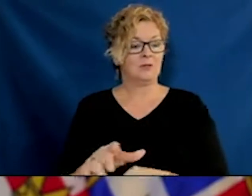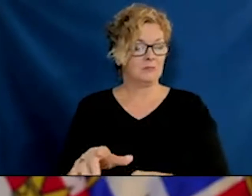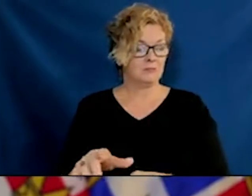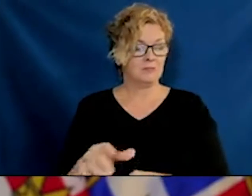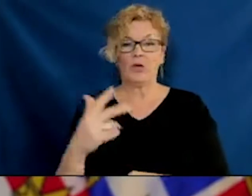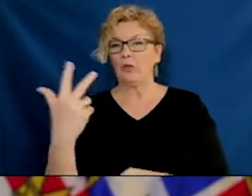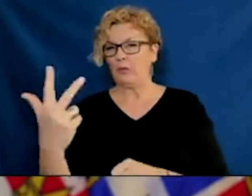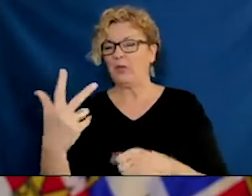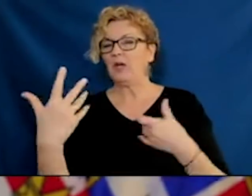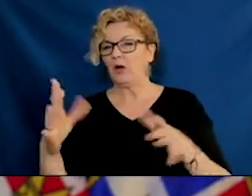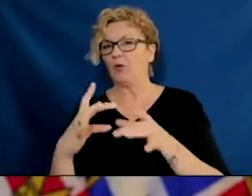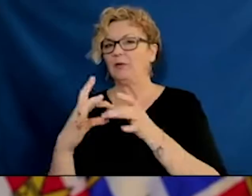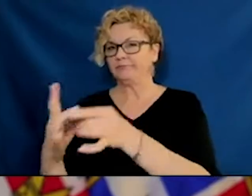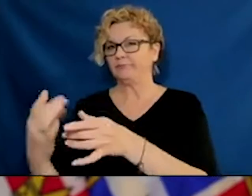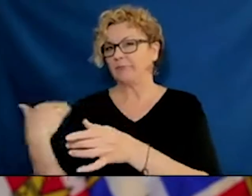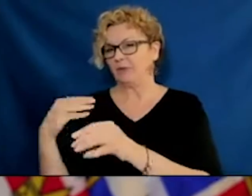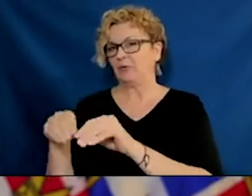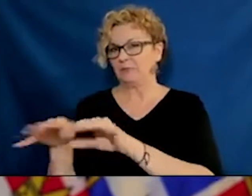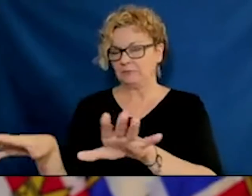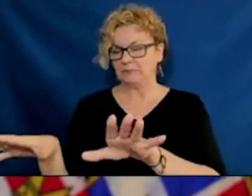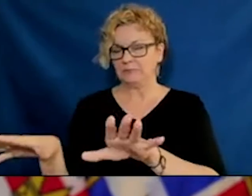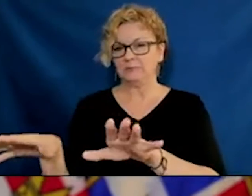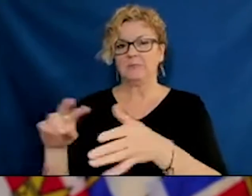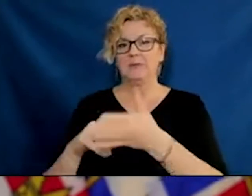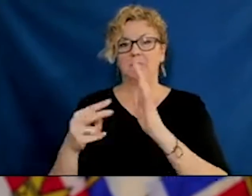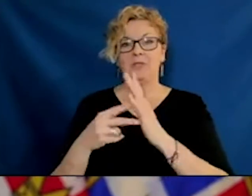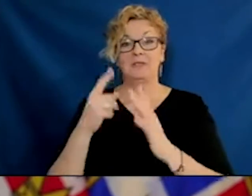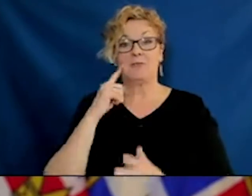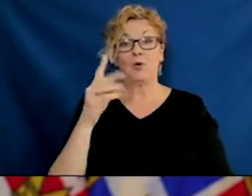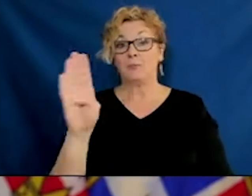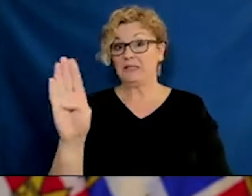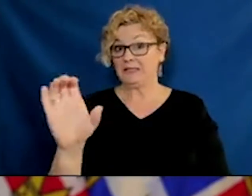total number of people diagnosed with COVID-19 to